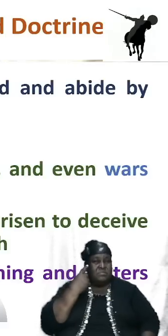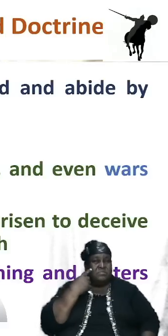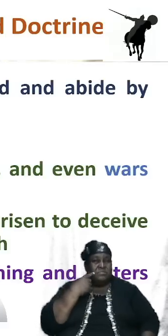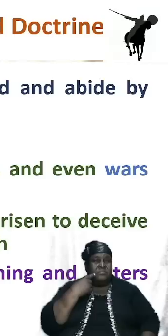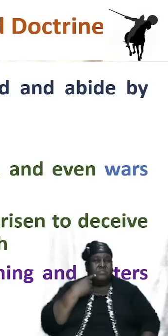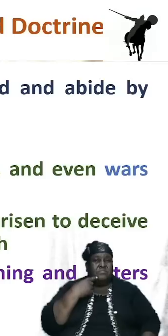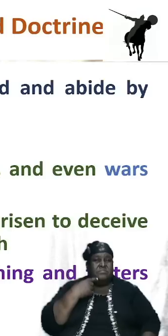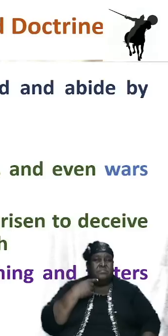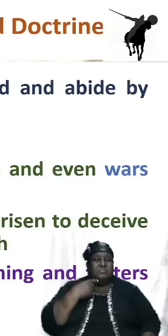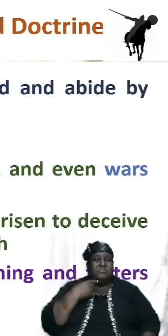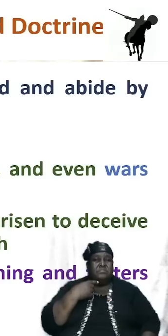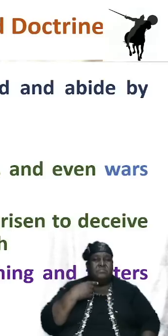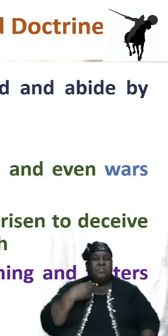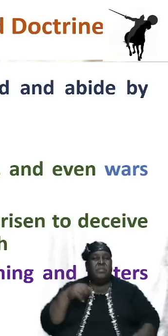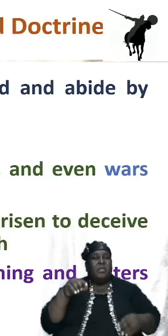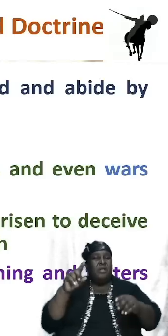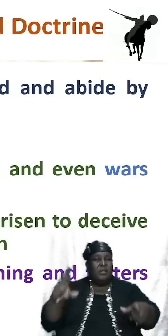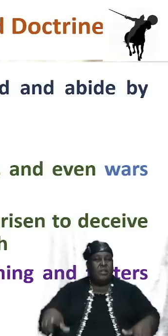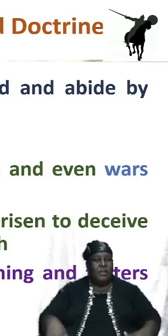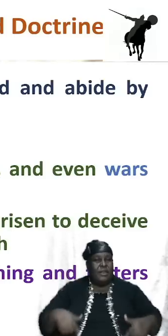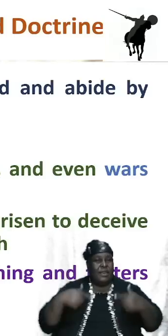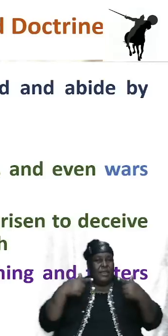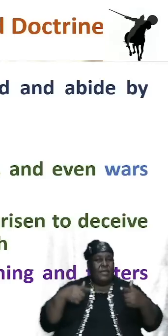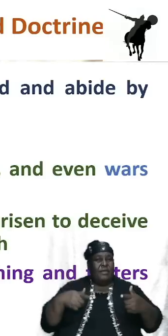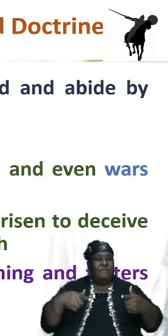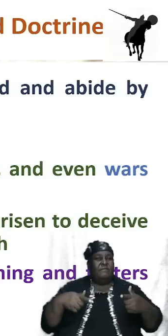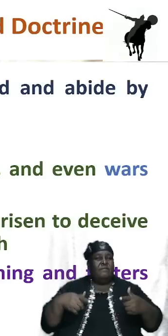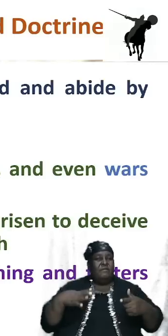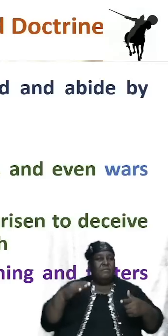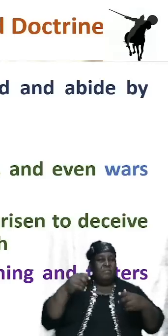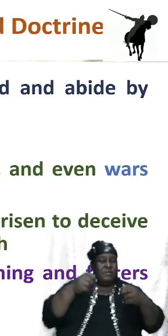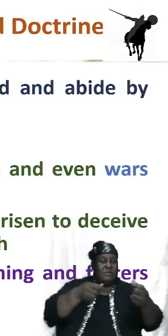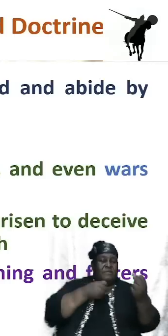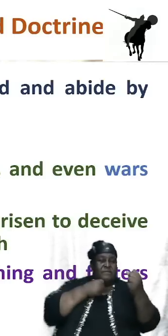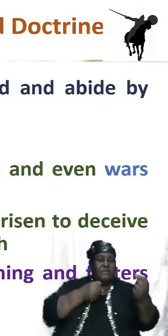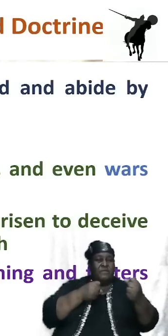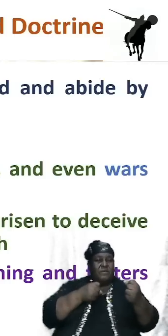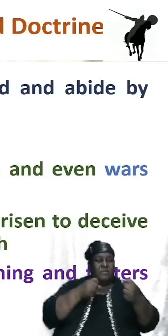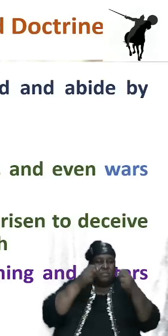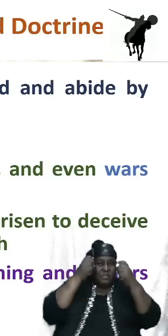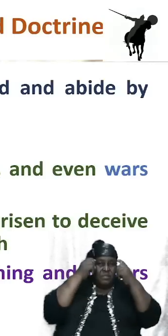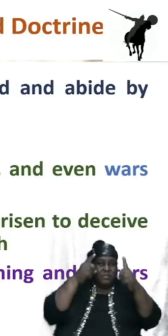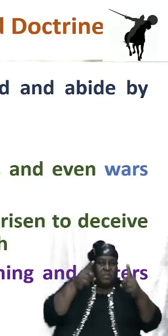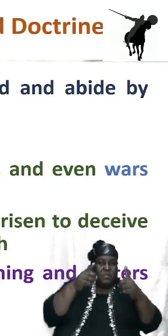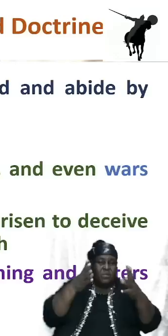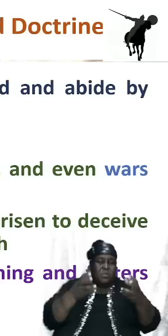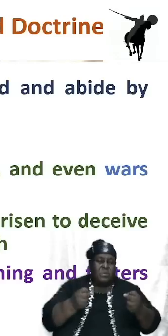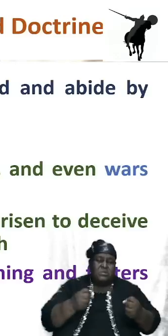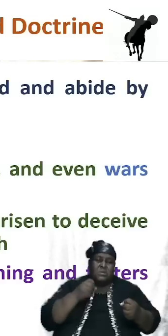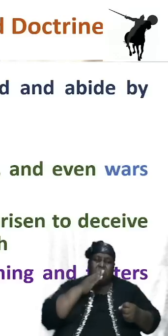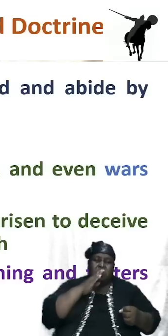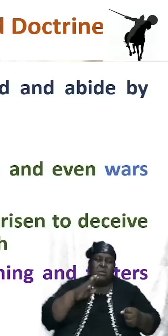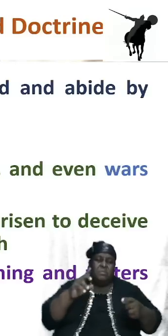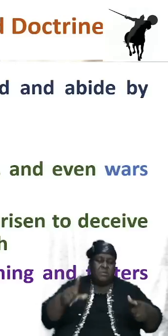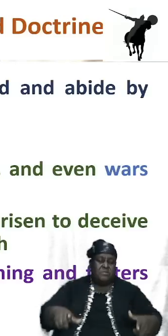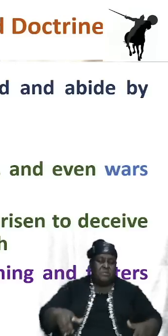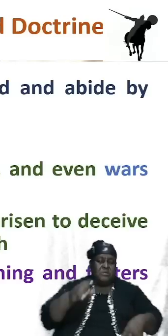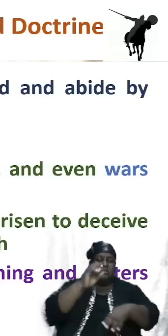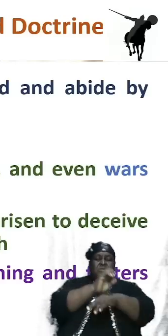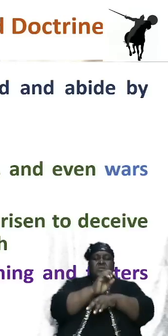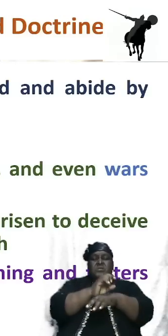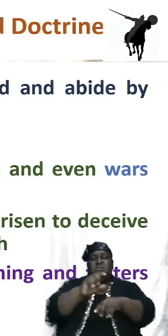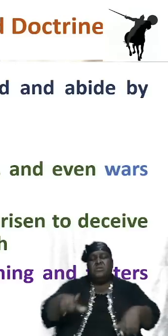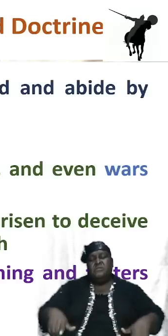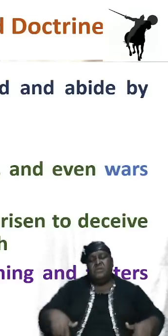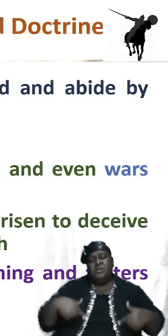and to abide by sound doctrine. Amen. If you want to be a part of the church of the living God, the church that